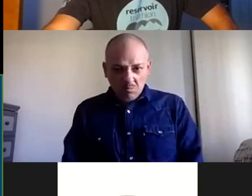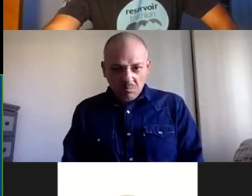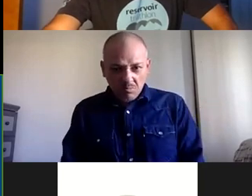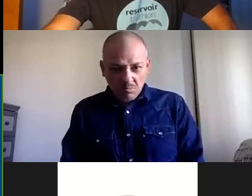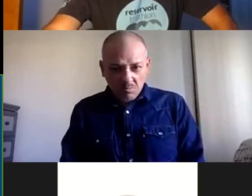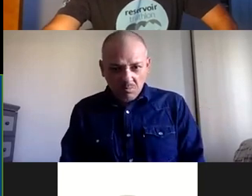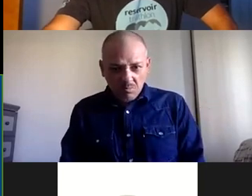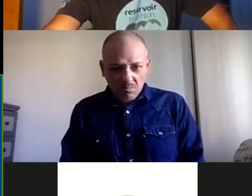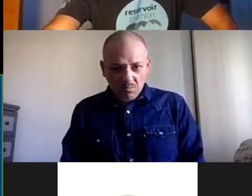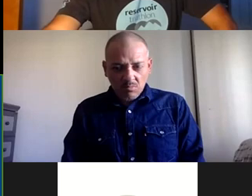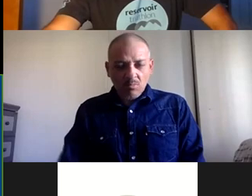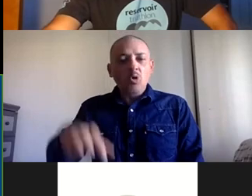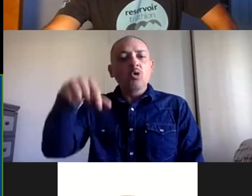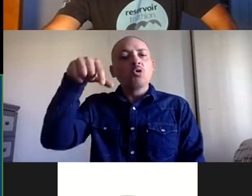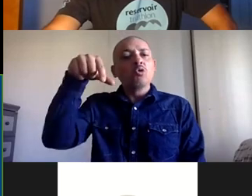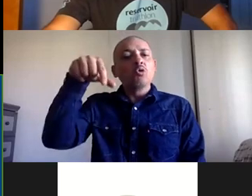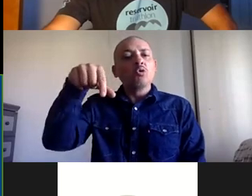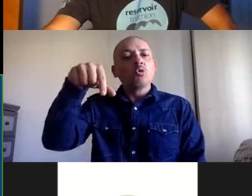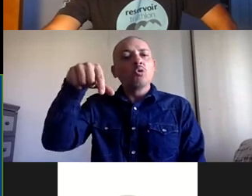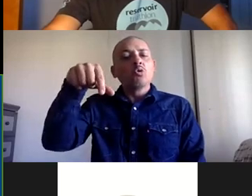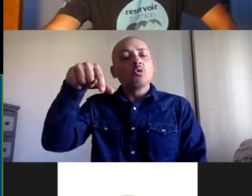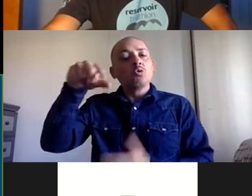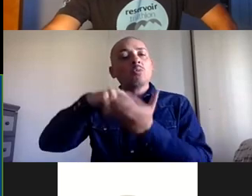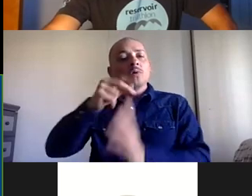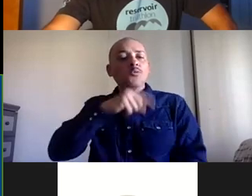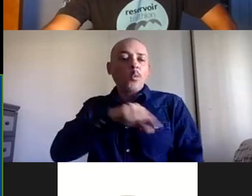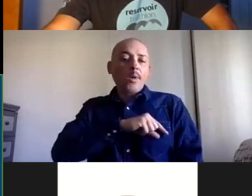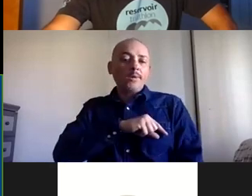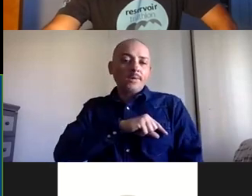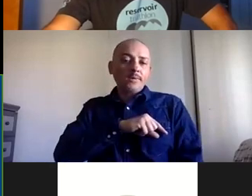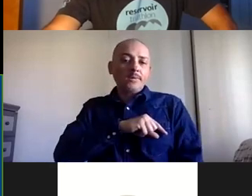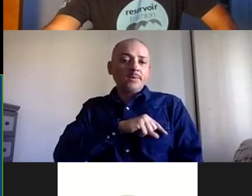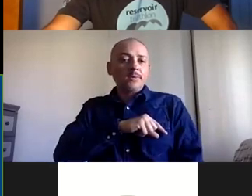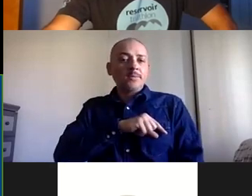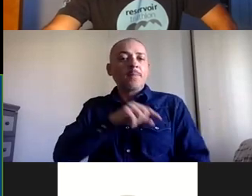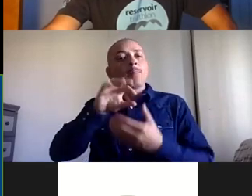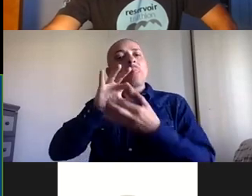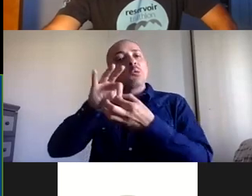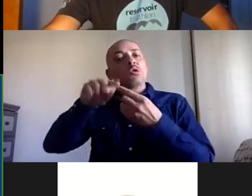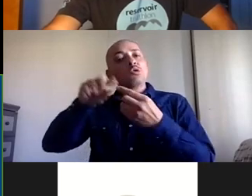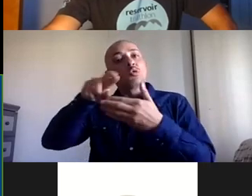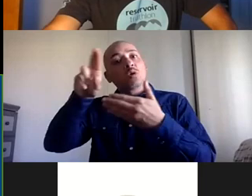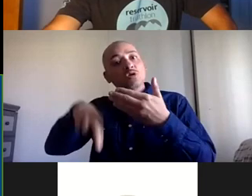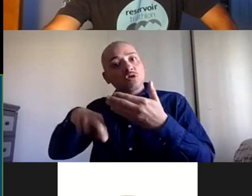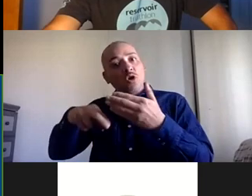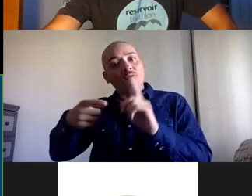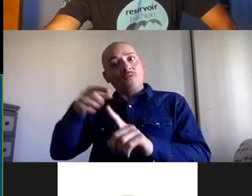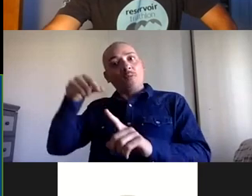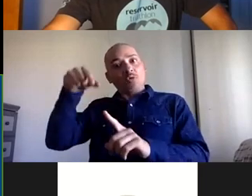Q stands for quality, which is a term referring to the results made by the Q